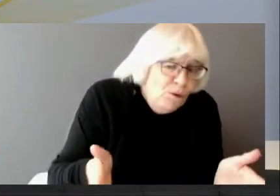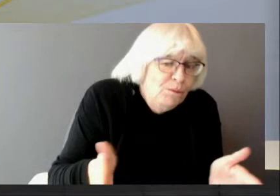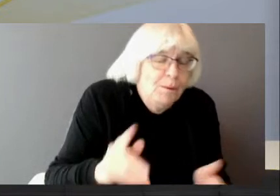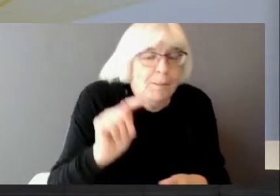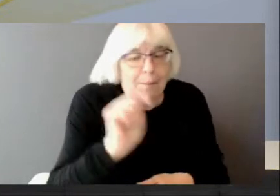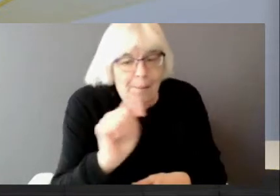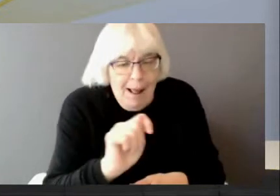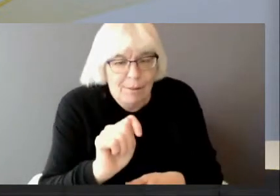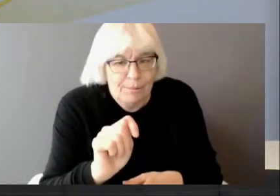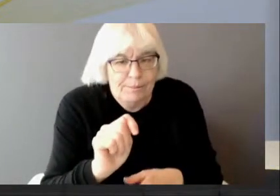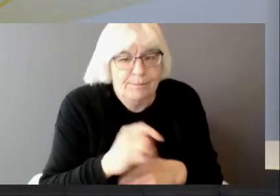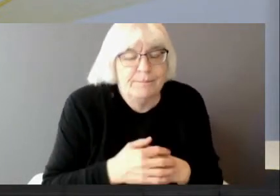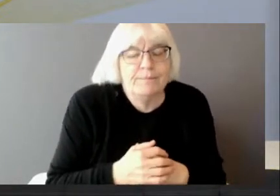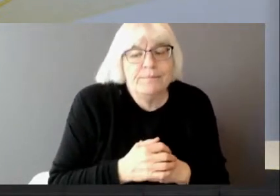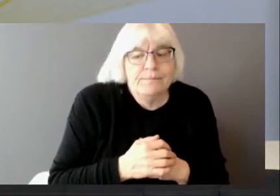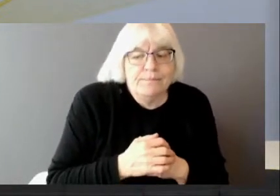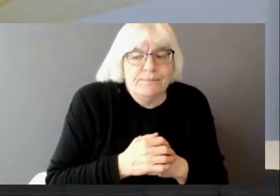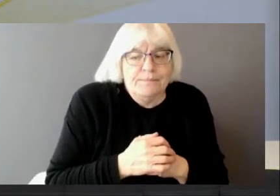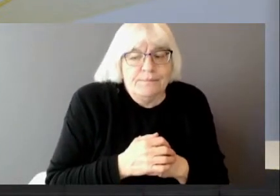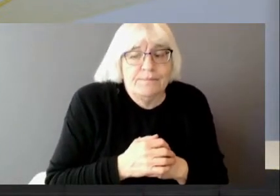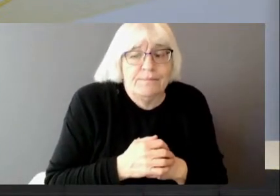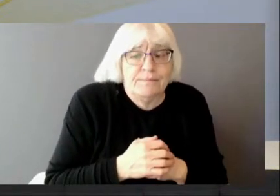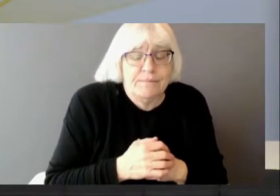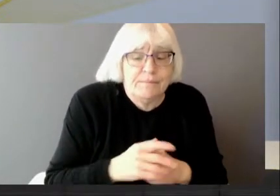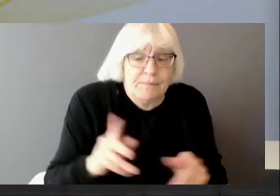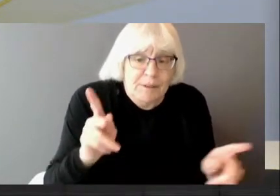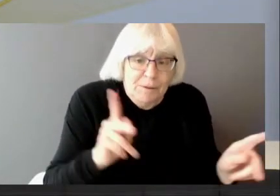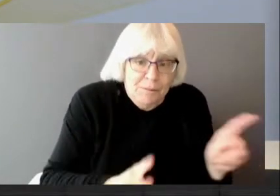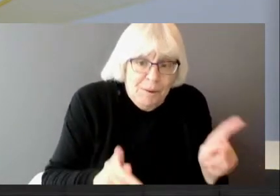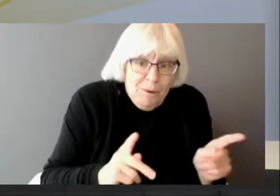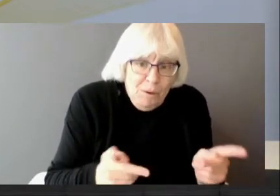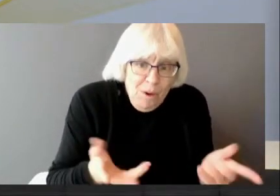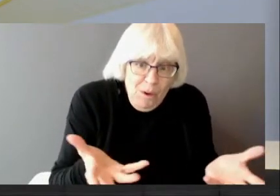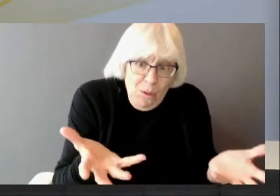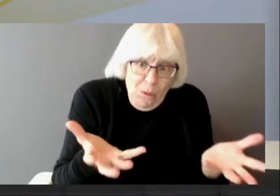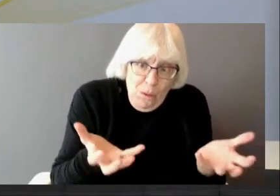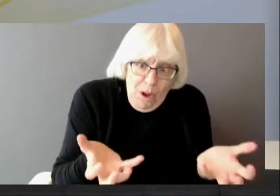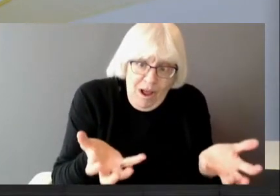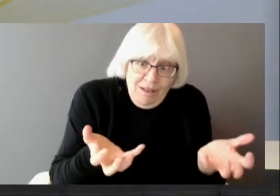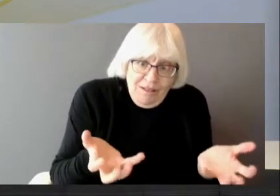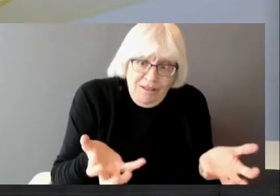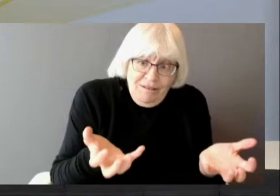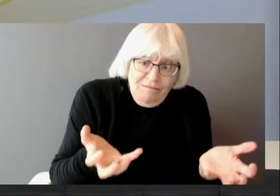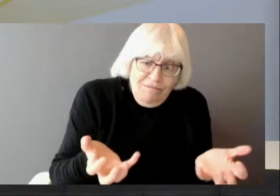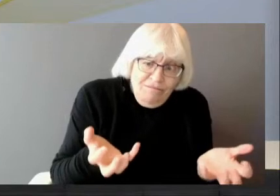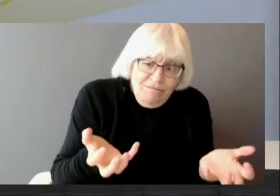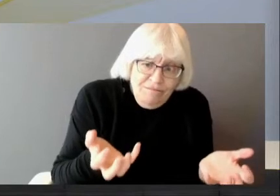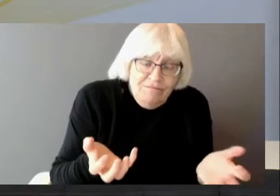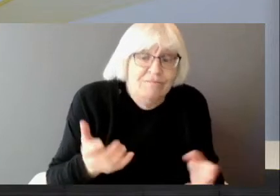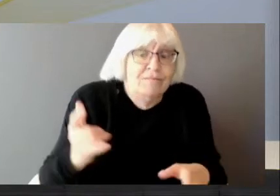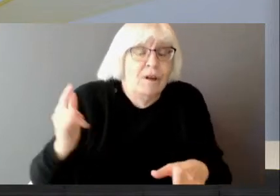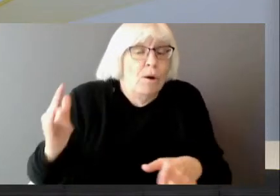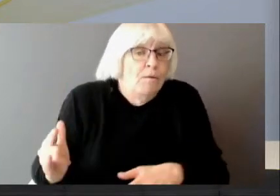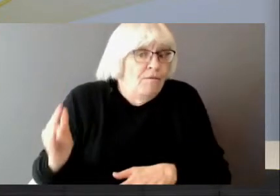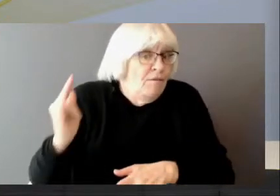Anyone planning international travel to or from traveling to PEI should visit the Government of